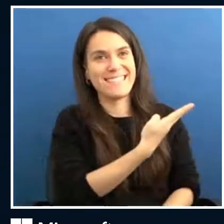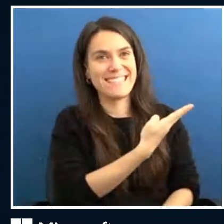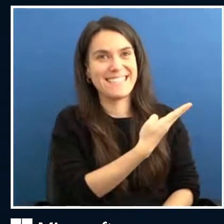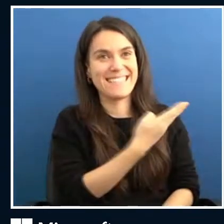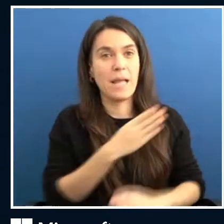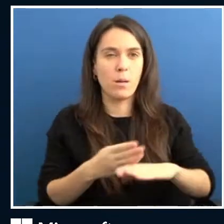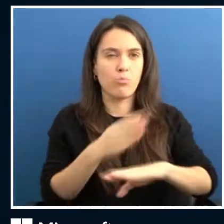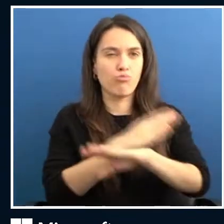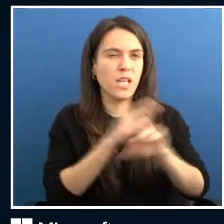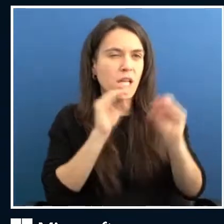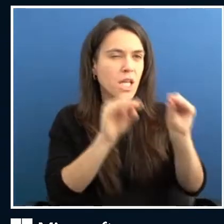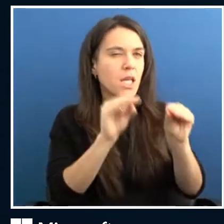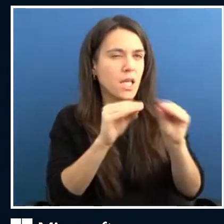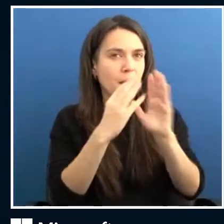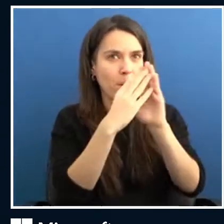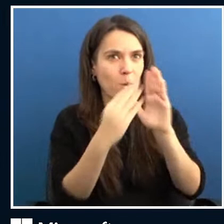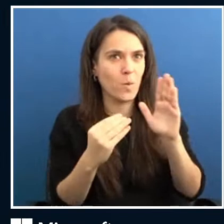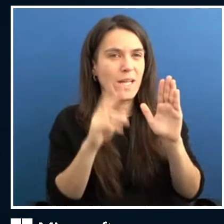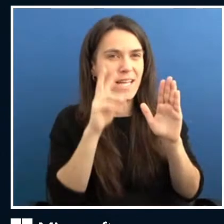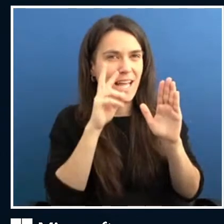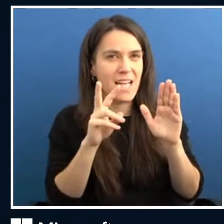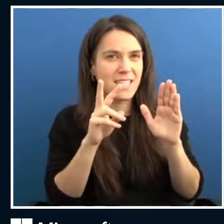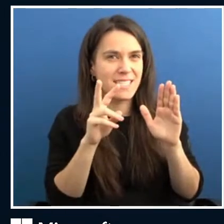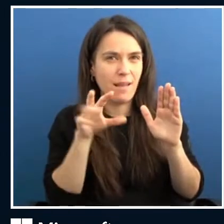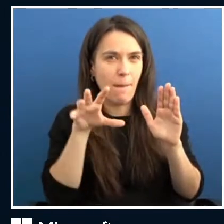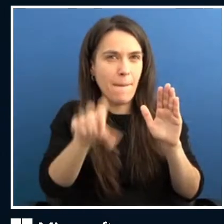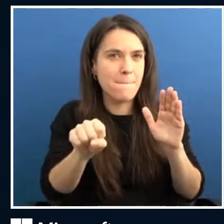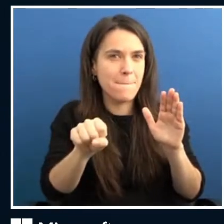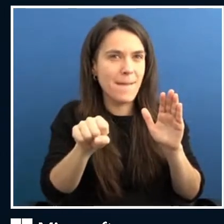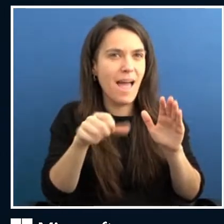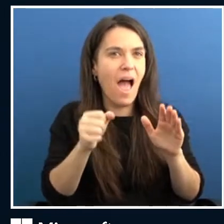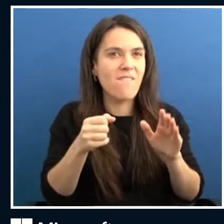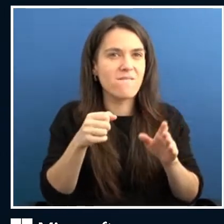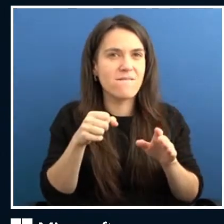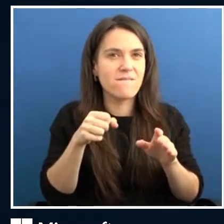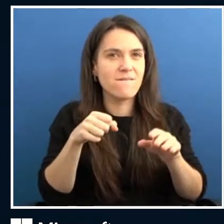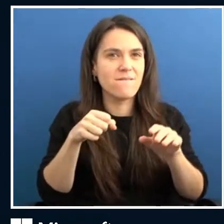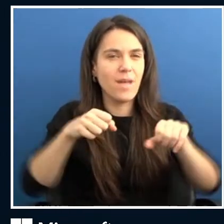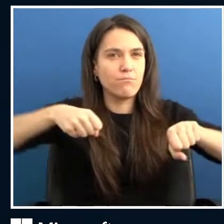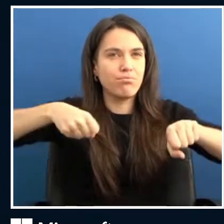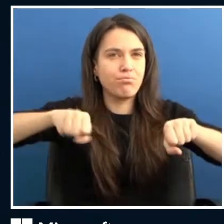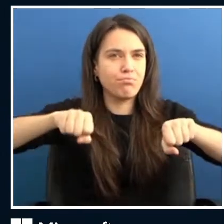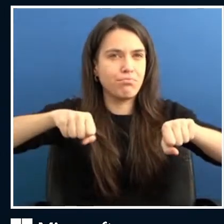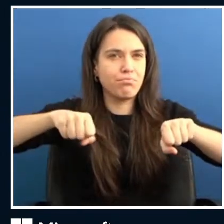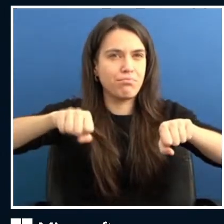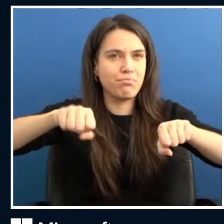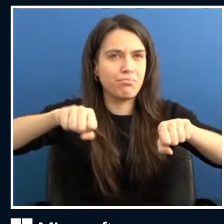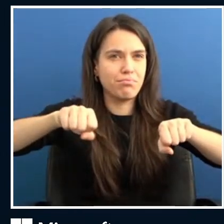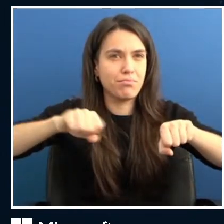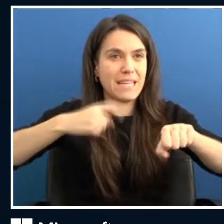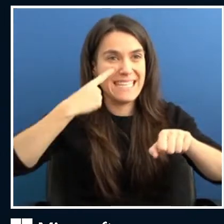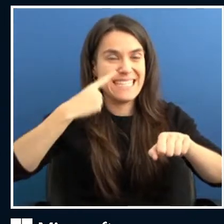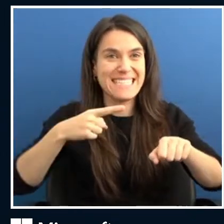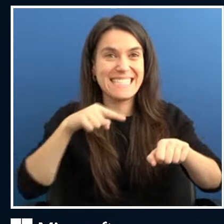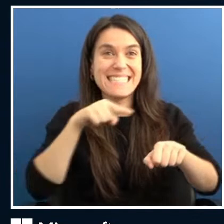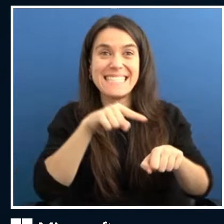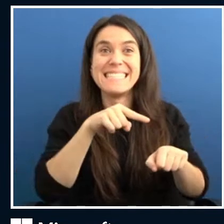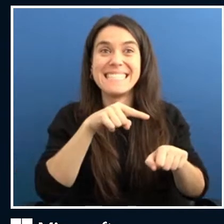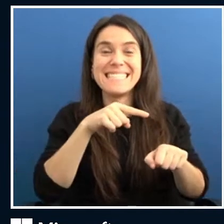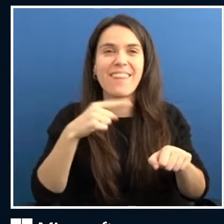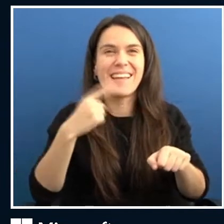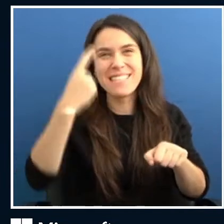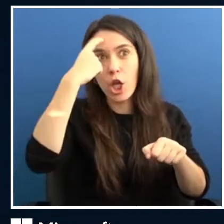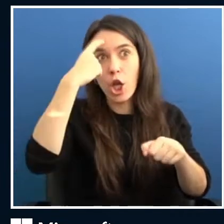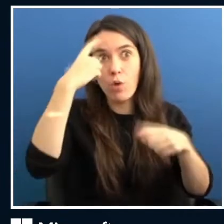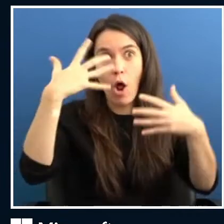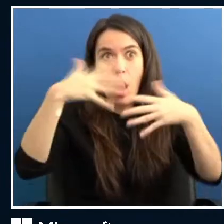detect a motorcycle in this image because these are huge neural networks that has been trained on tons